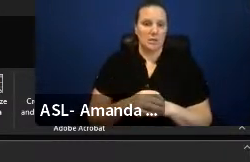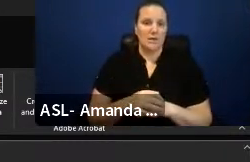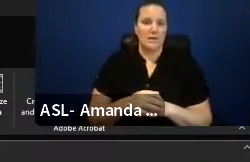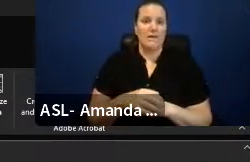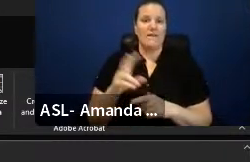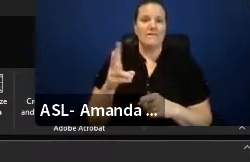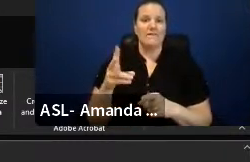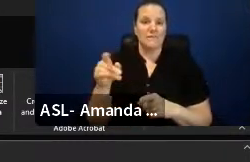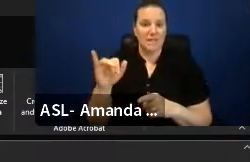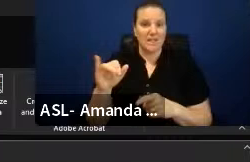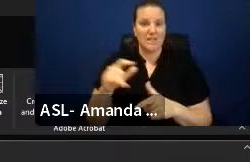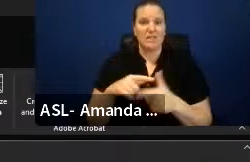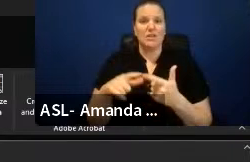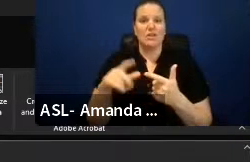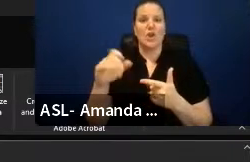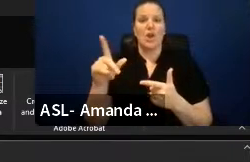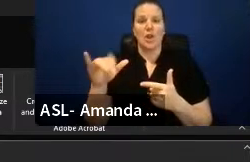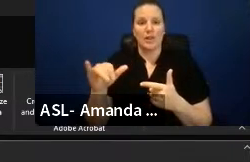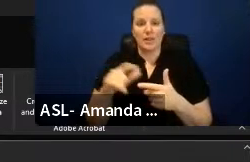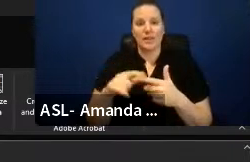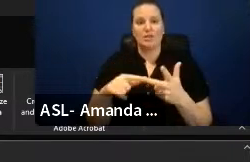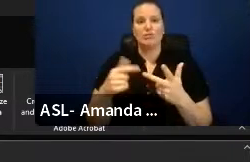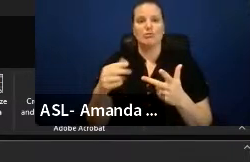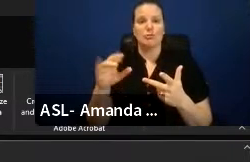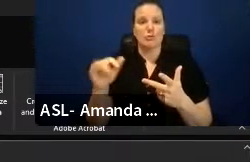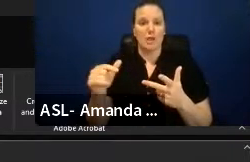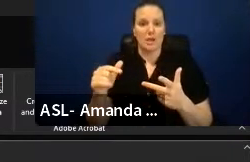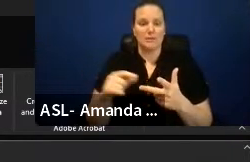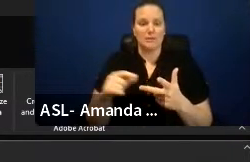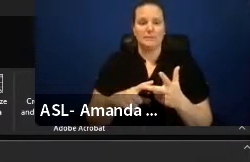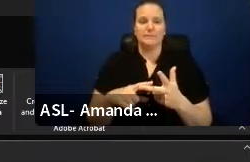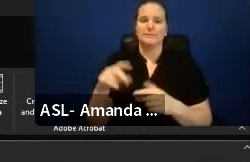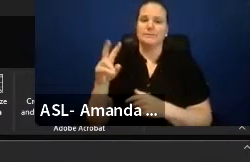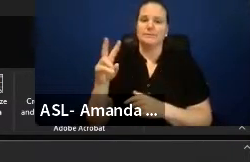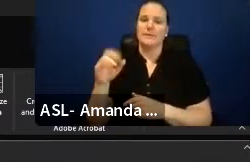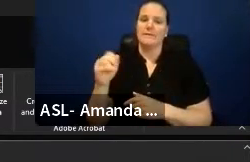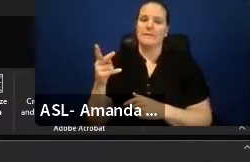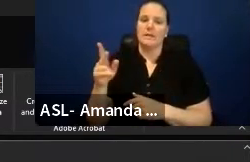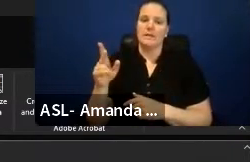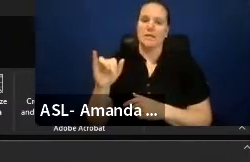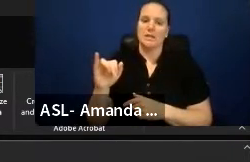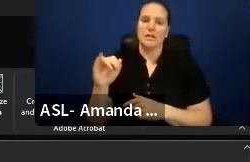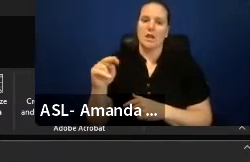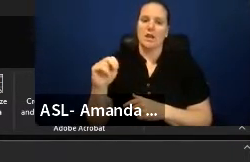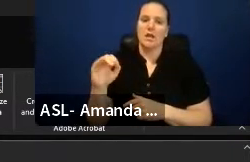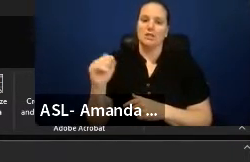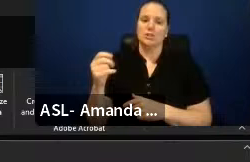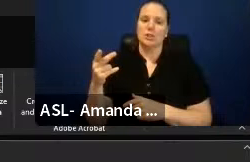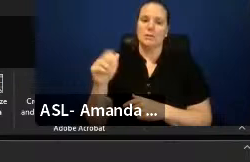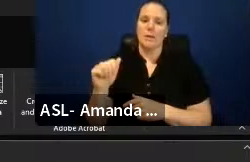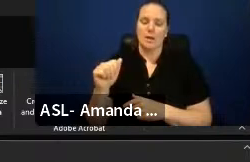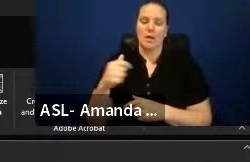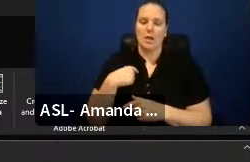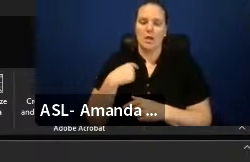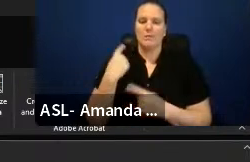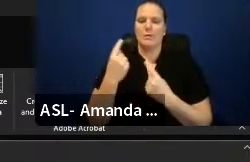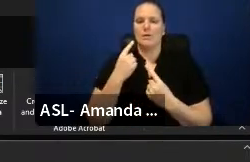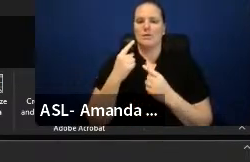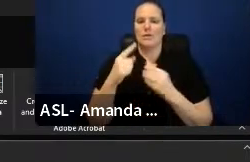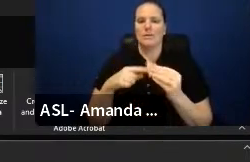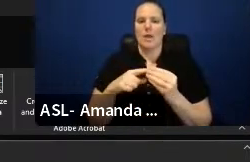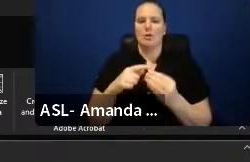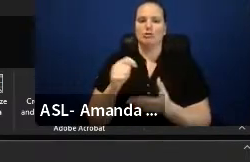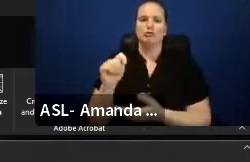then Carly, then Greg. Vicky Nakashima, I wonder about treaty